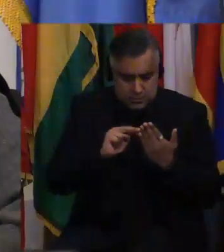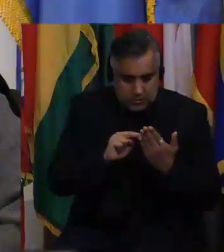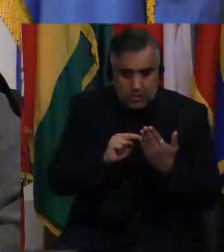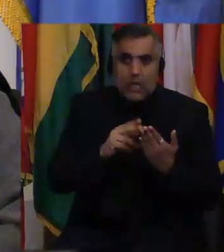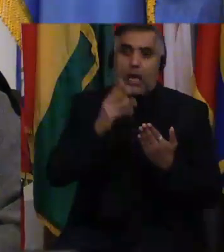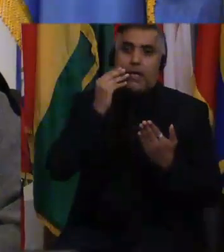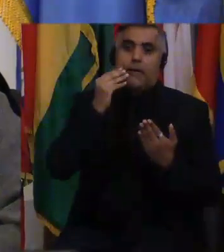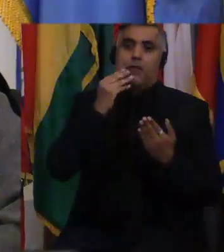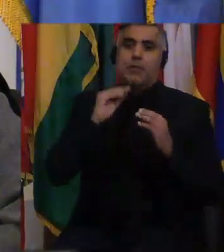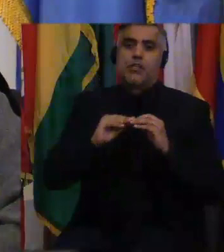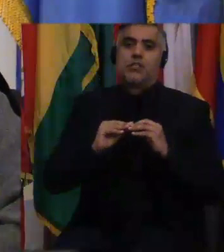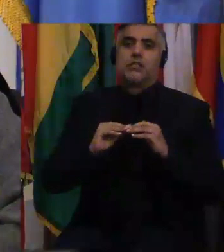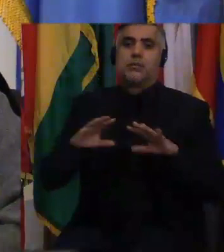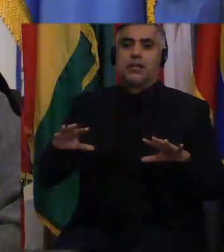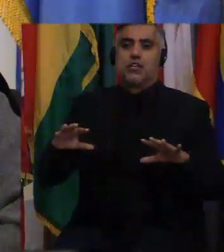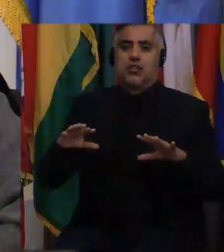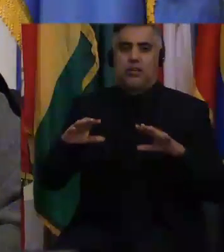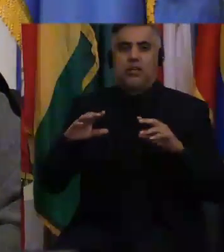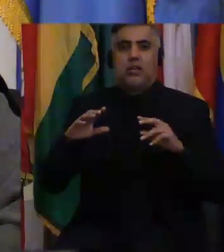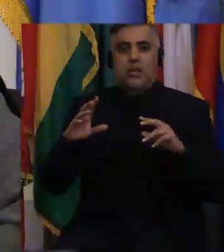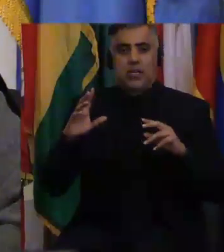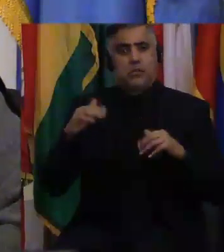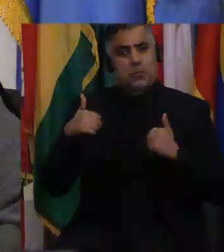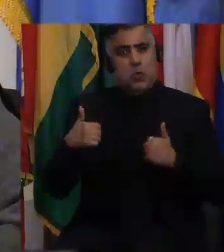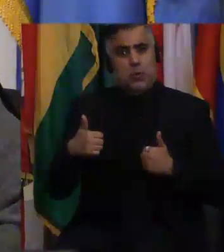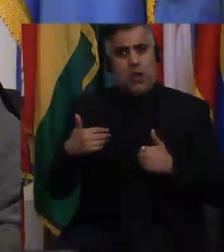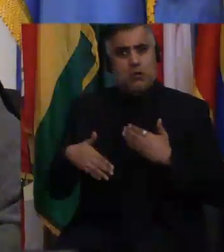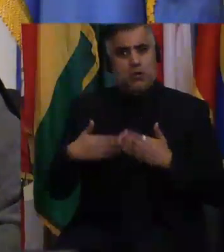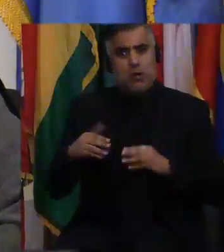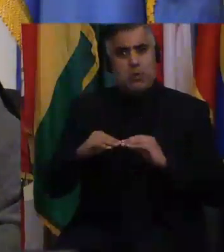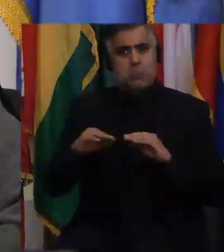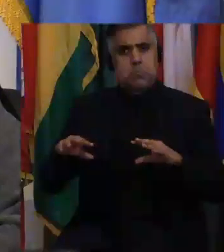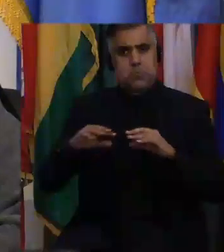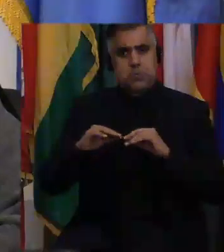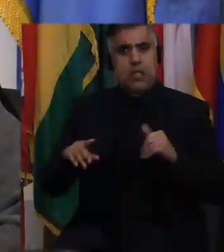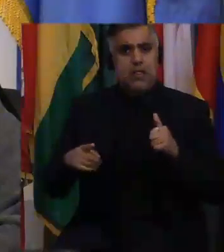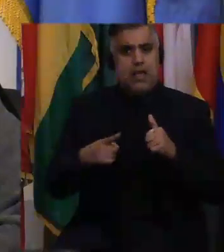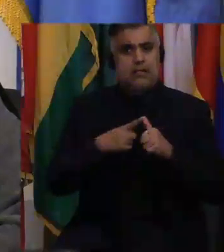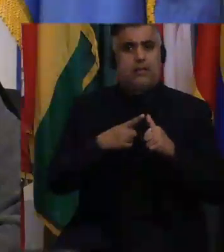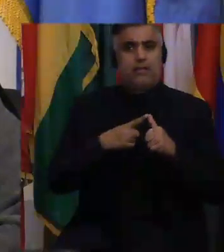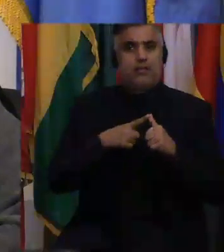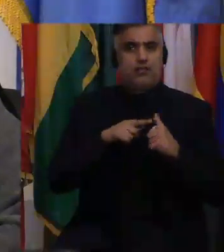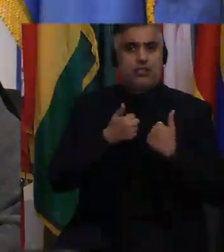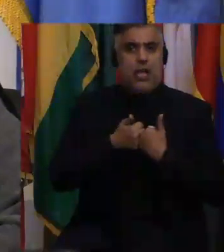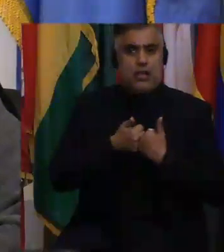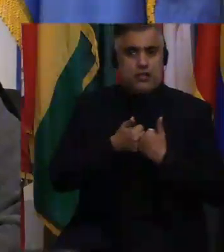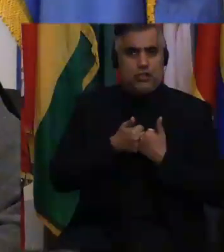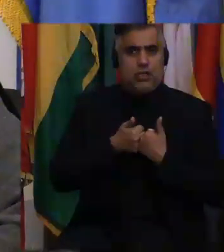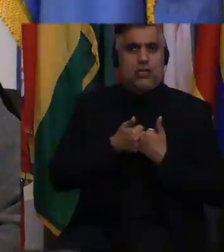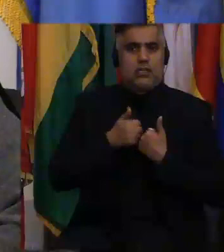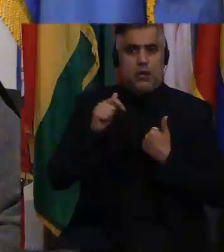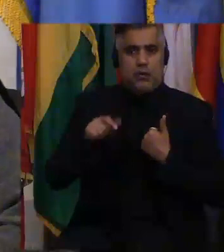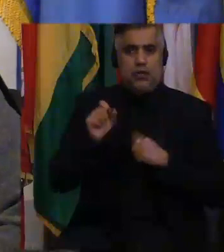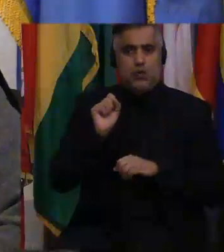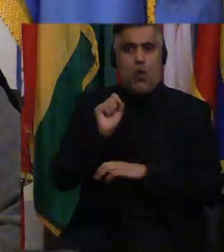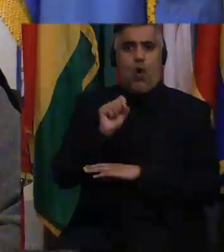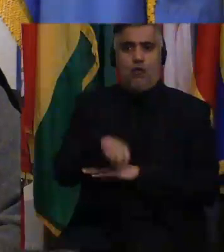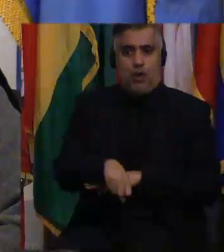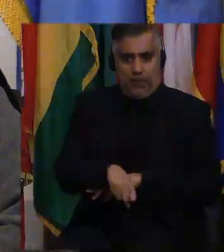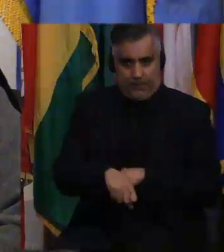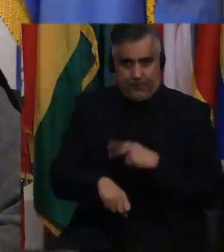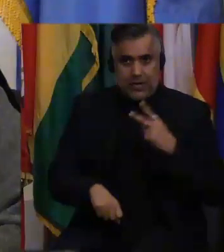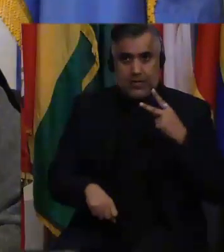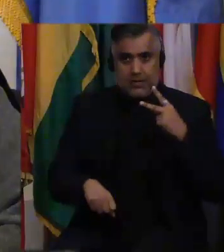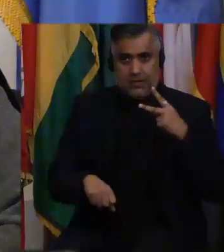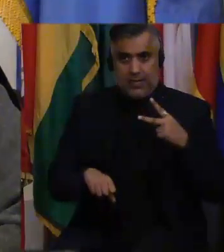dissemination, therefore, is going very well, I think. You know, that's the first challenge that needs to be overcome. The second